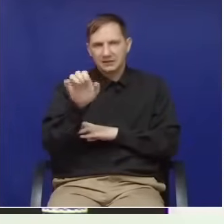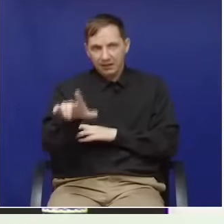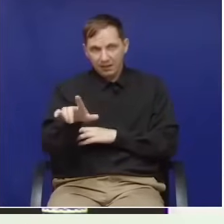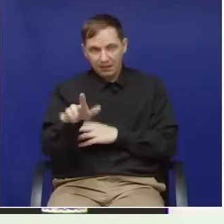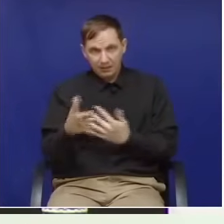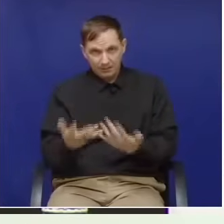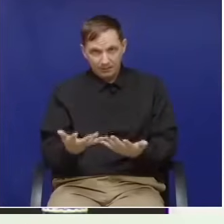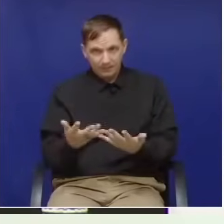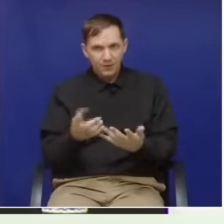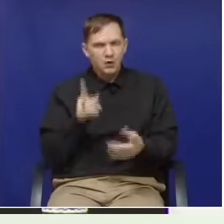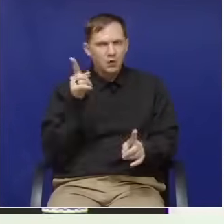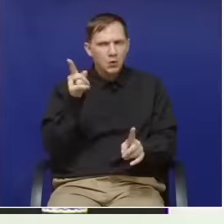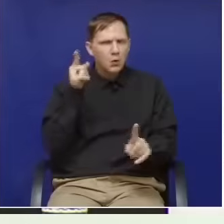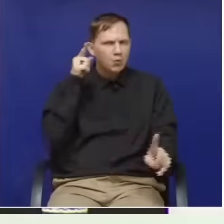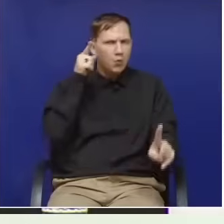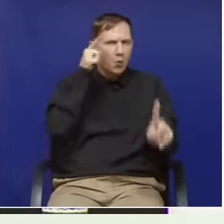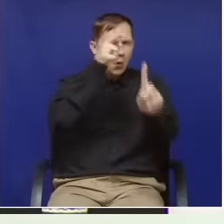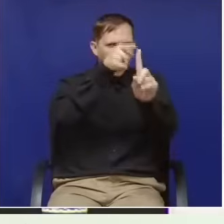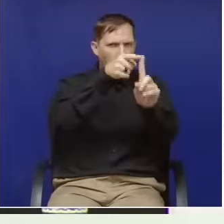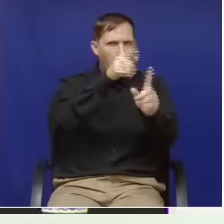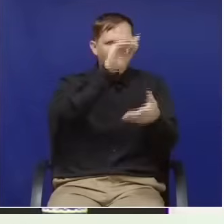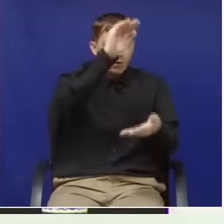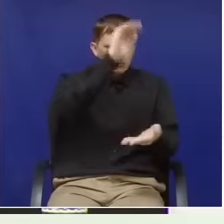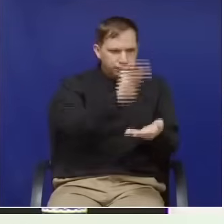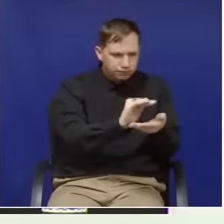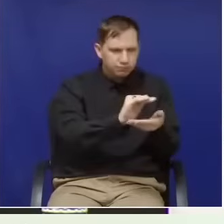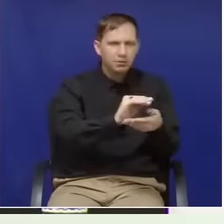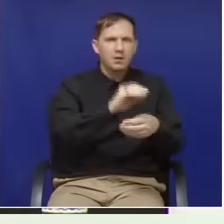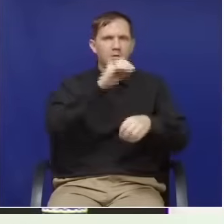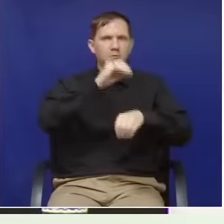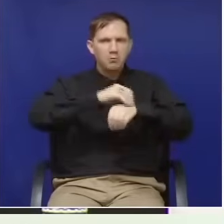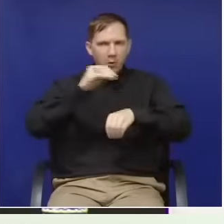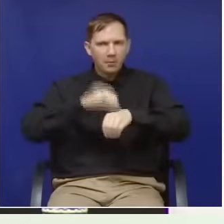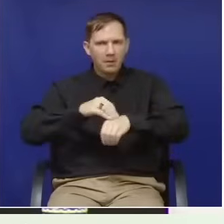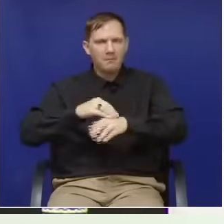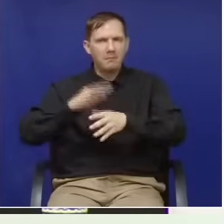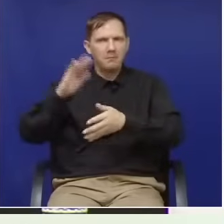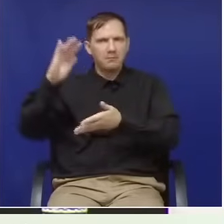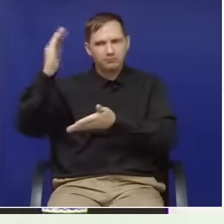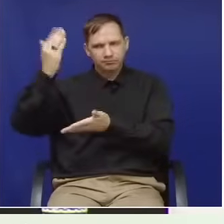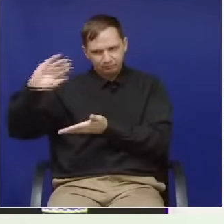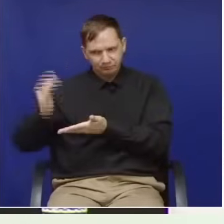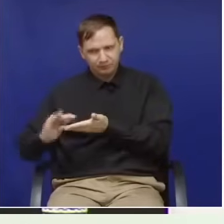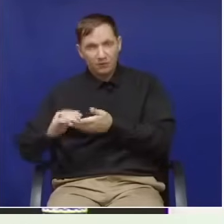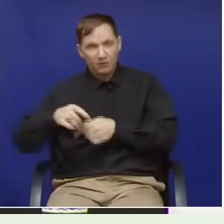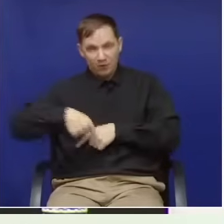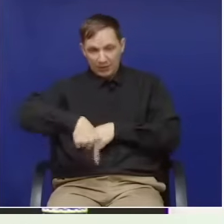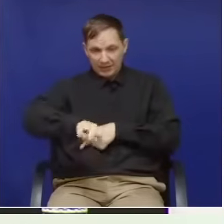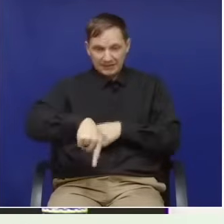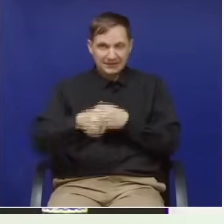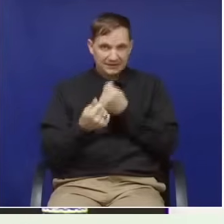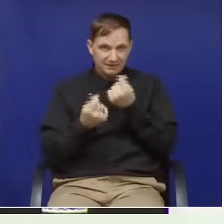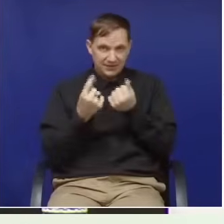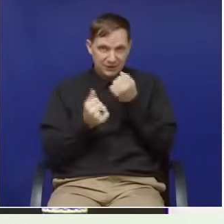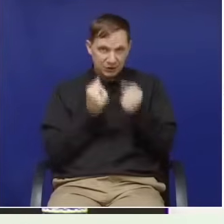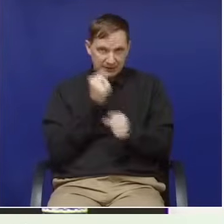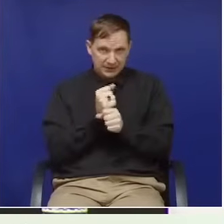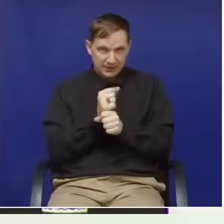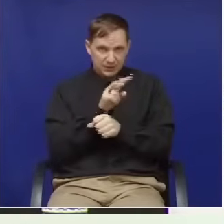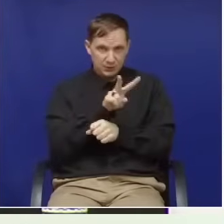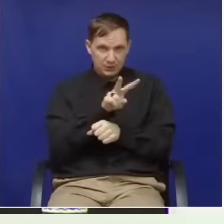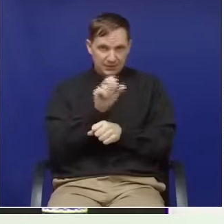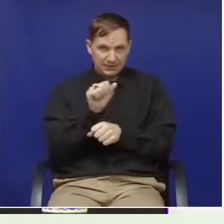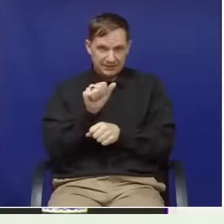reduction targets have been set for security breaches for this financial year, 26-27, and when